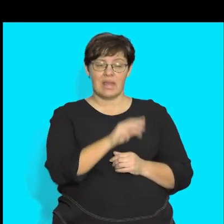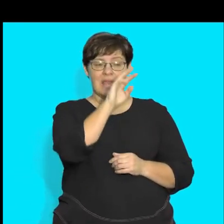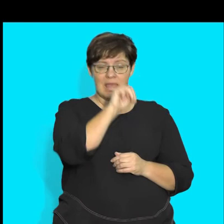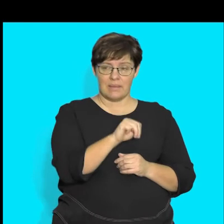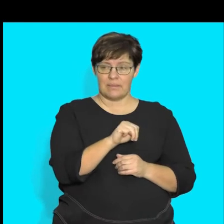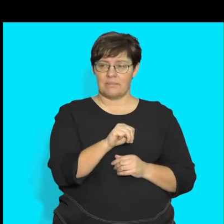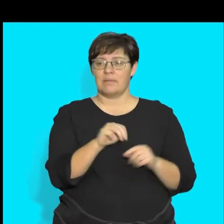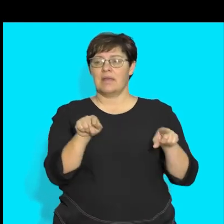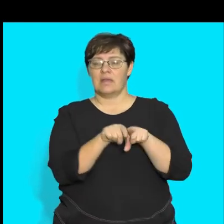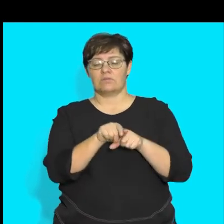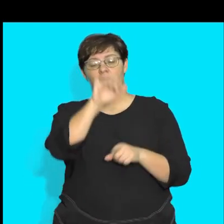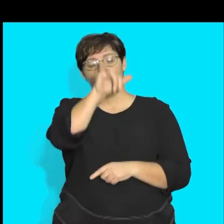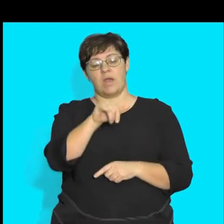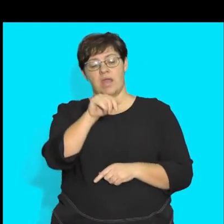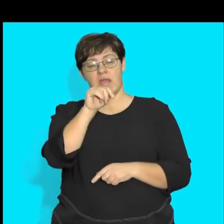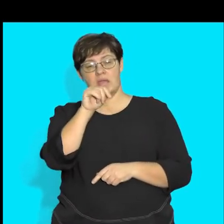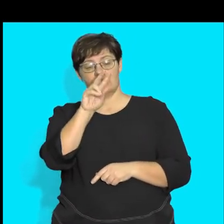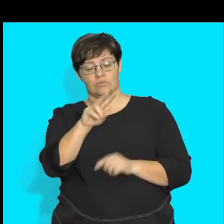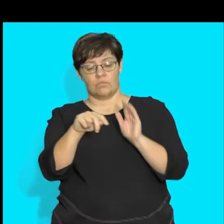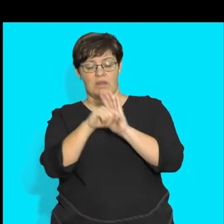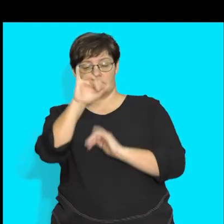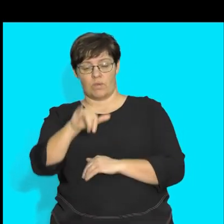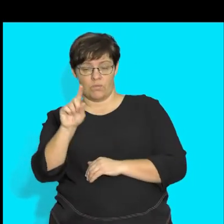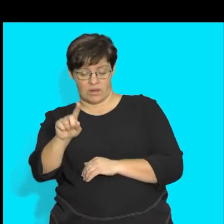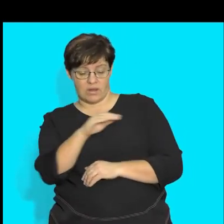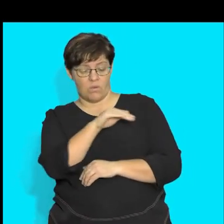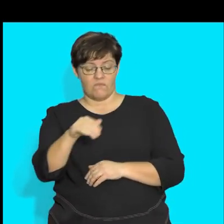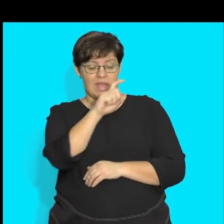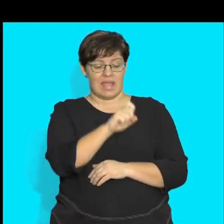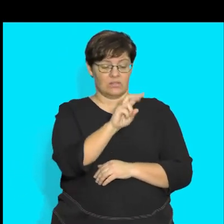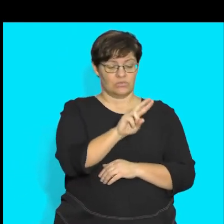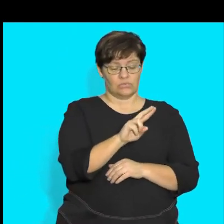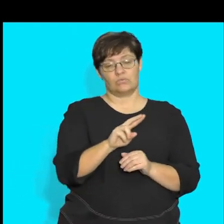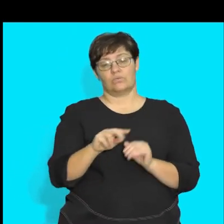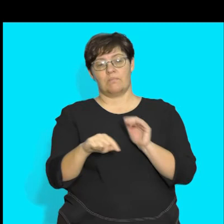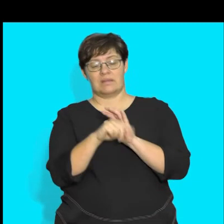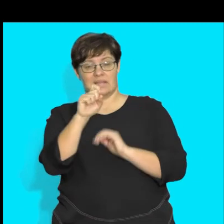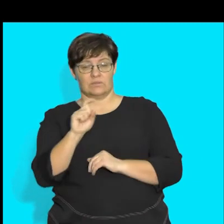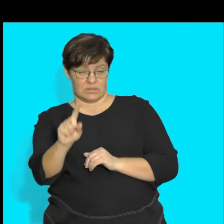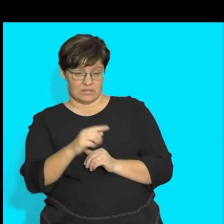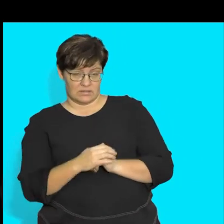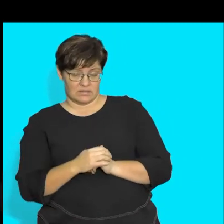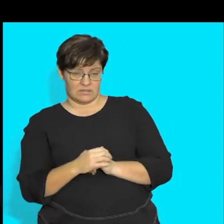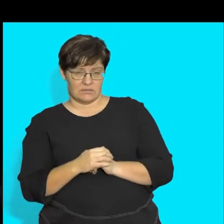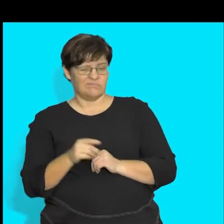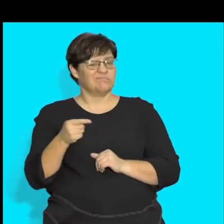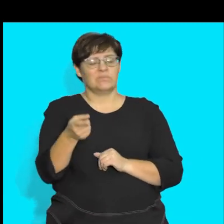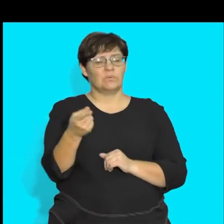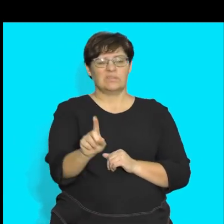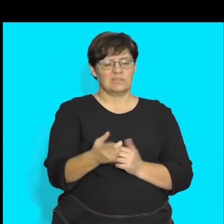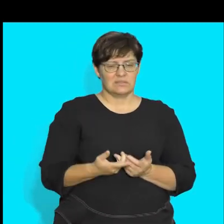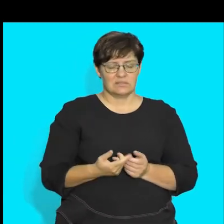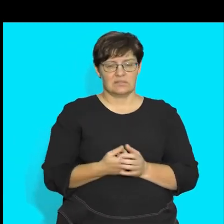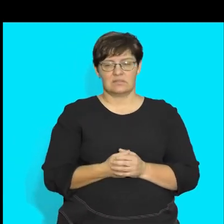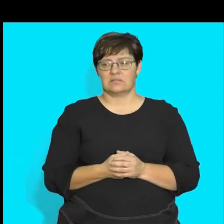is y2 minus y1 over x2 minus x1. What is that? Well, let's